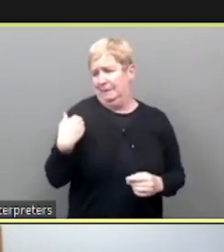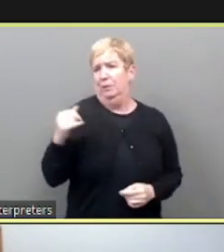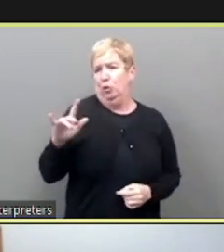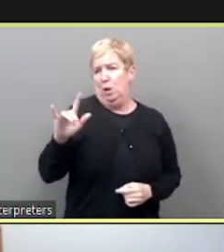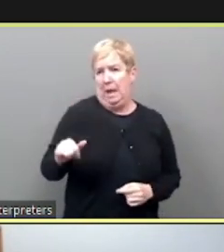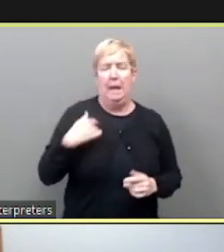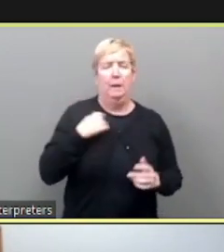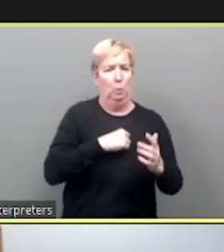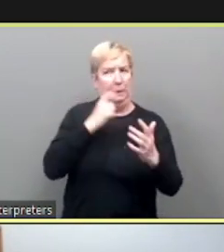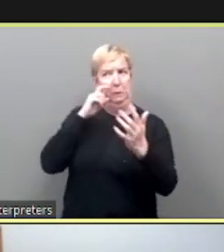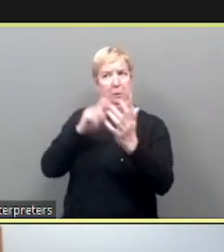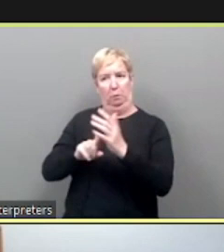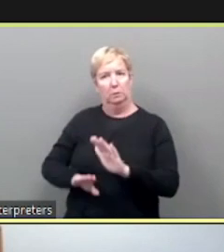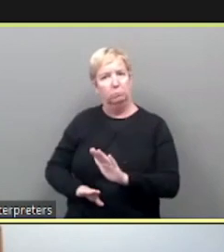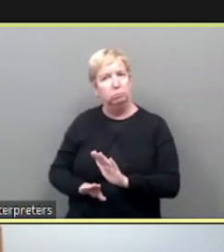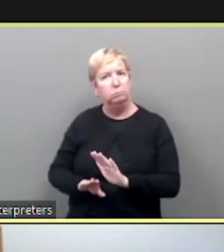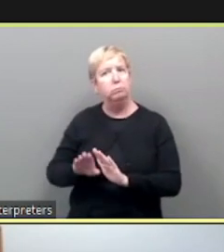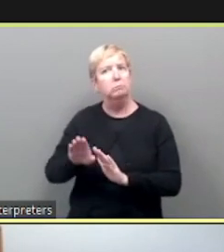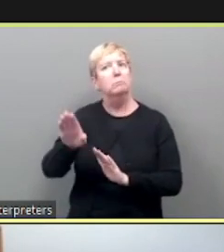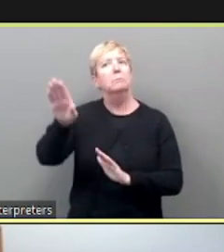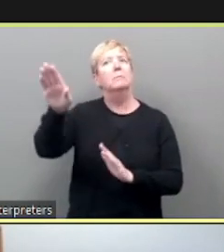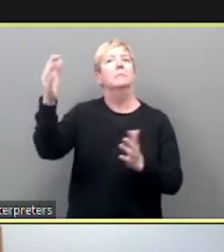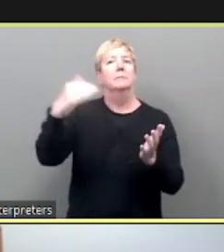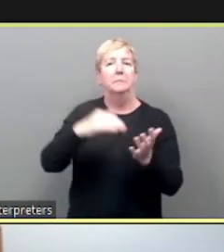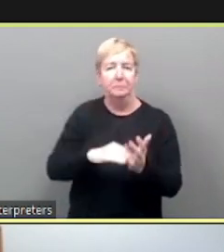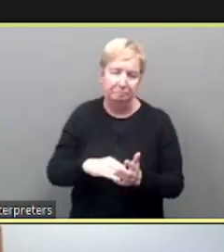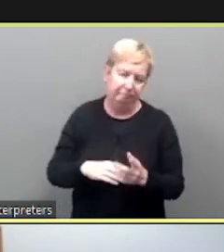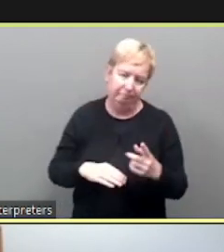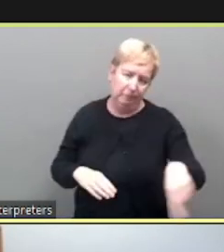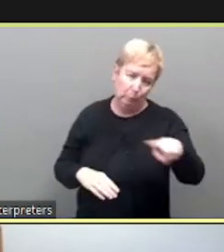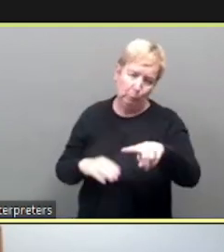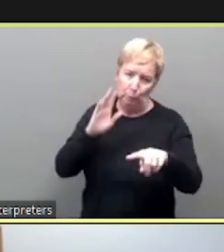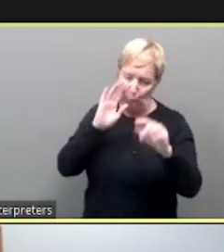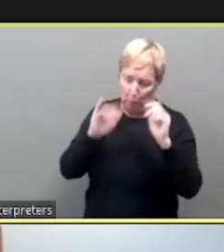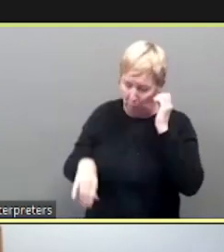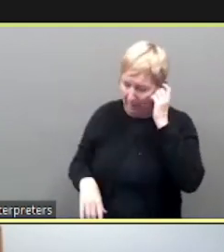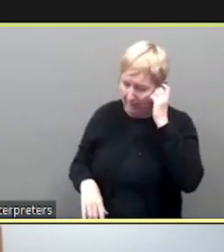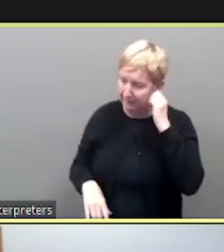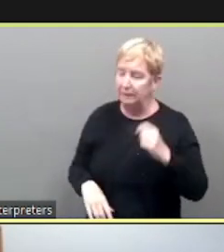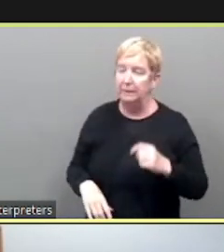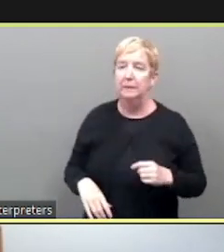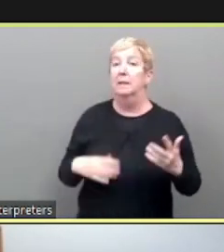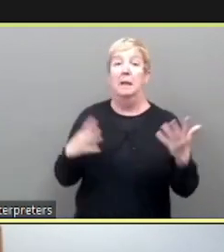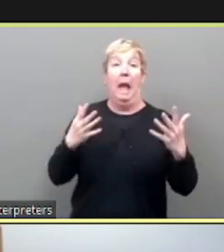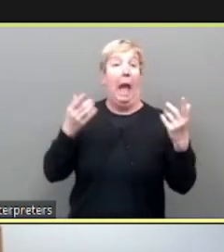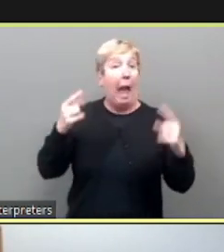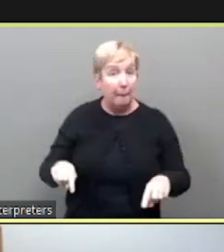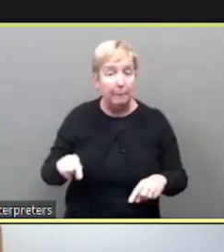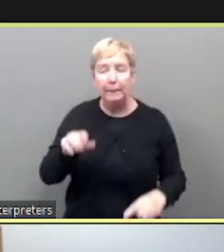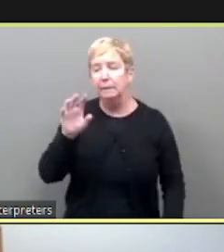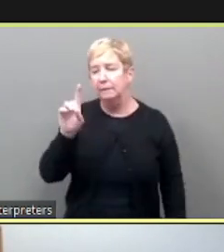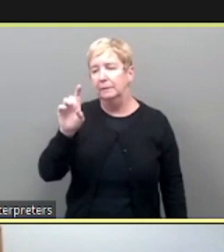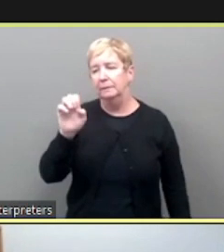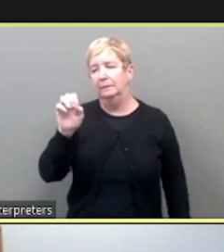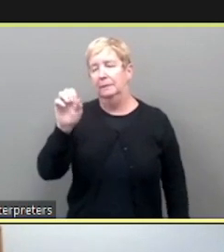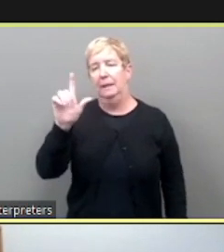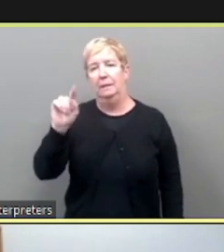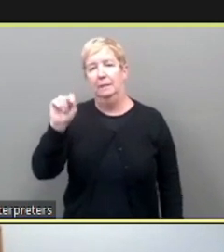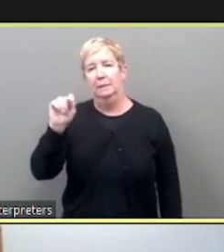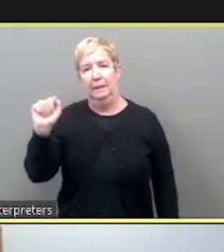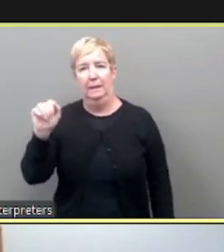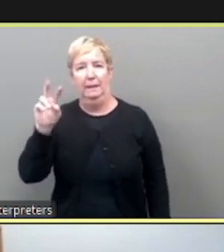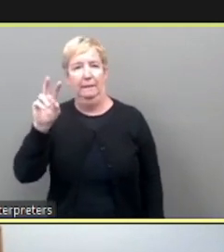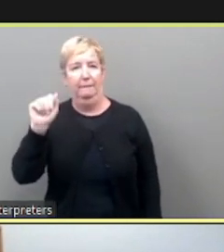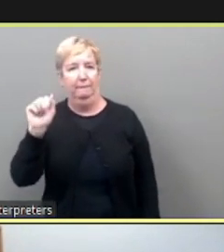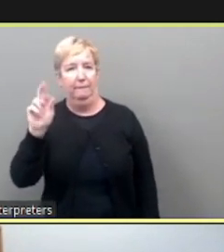And as everyone's well aware, this is fueled by the highly infectious Delta variant. This is the